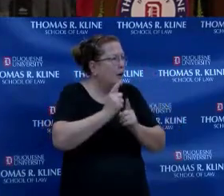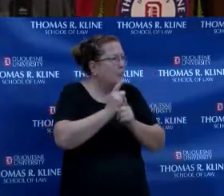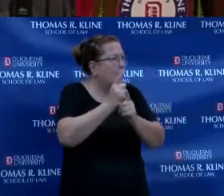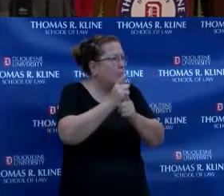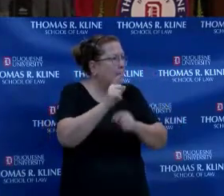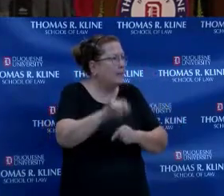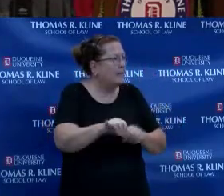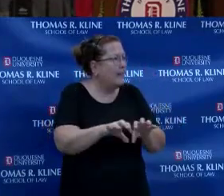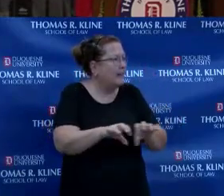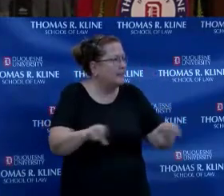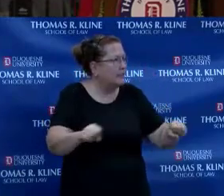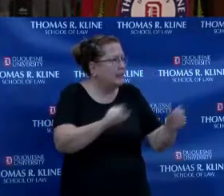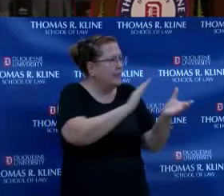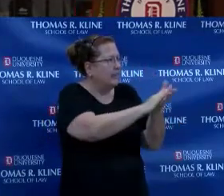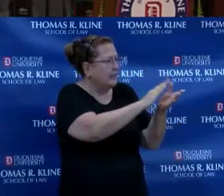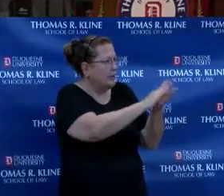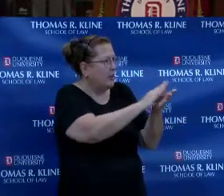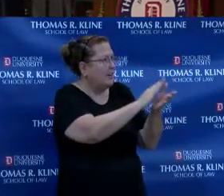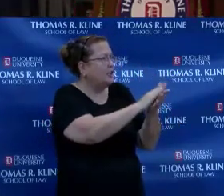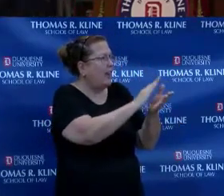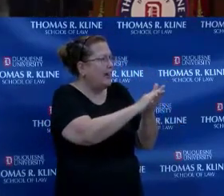degree. Congratulations.